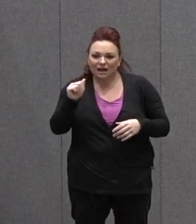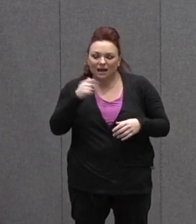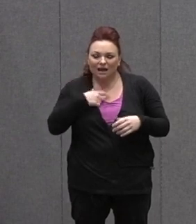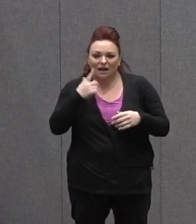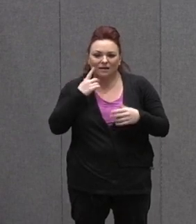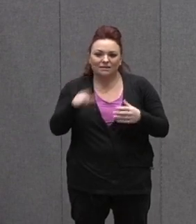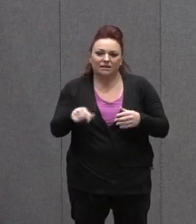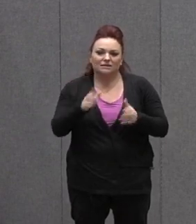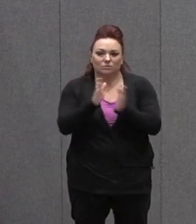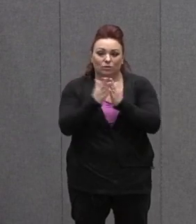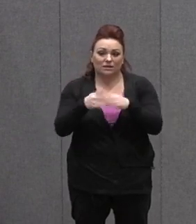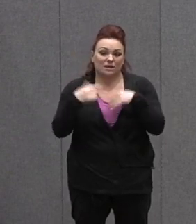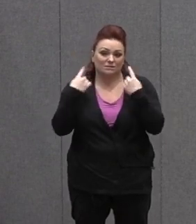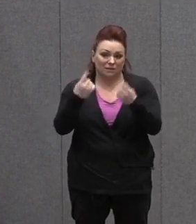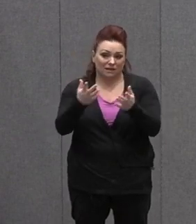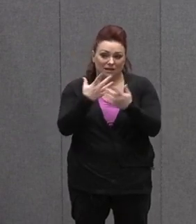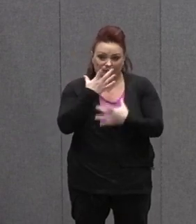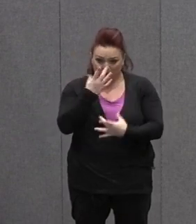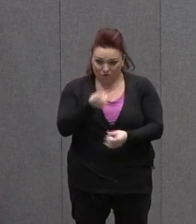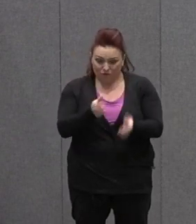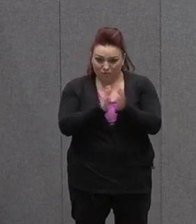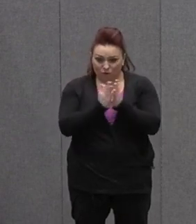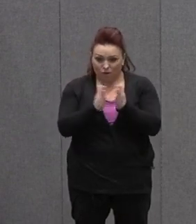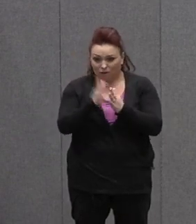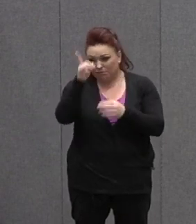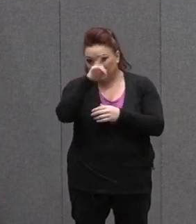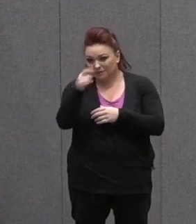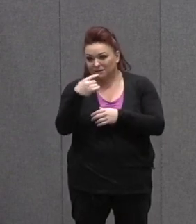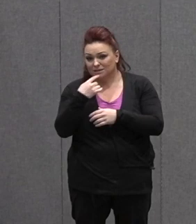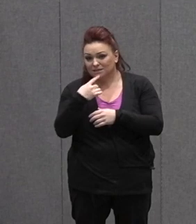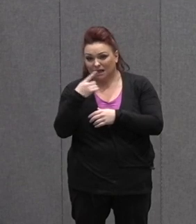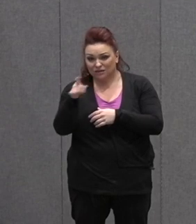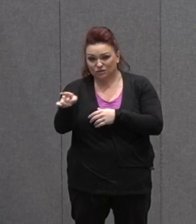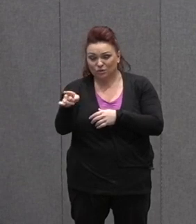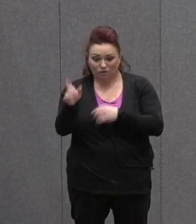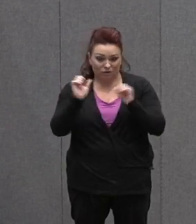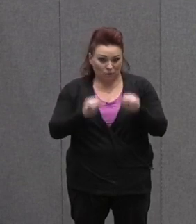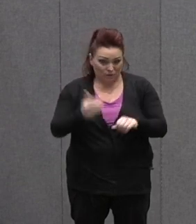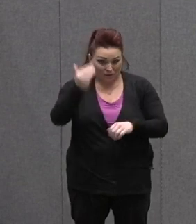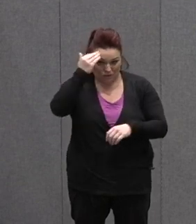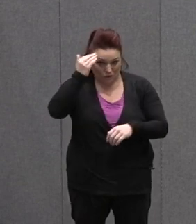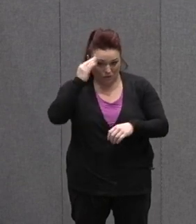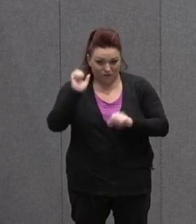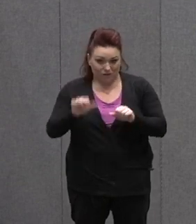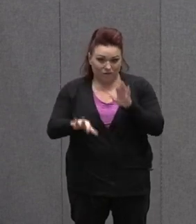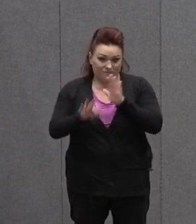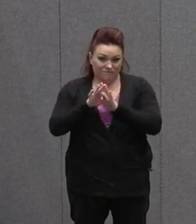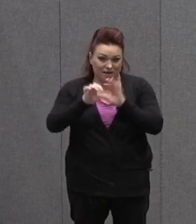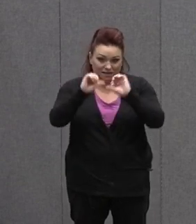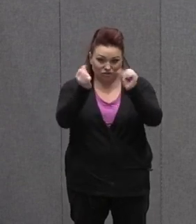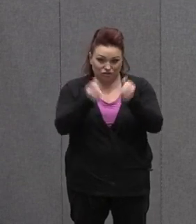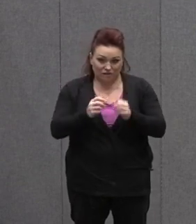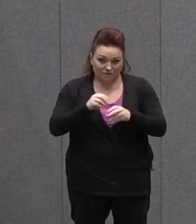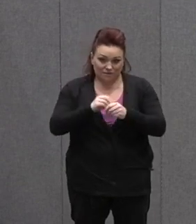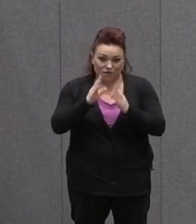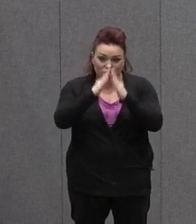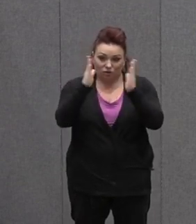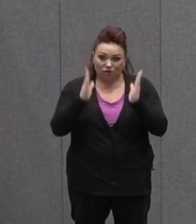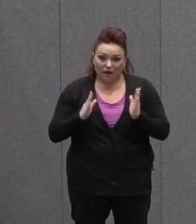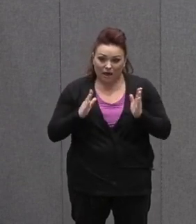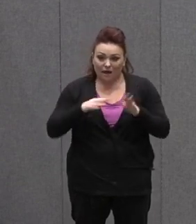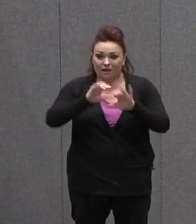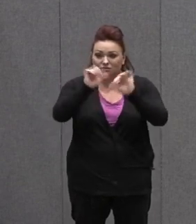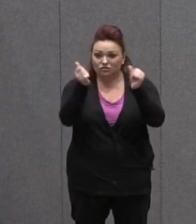This book has been an interesting book because it says for you that you could know that you could find shapes in your house,